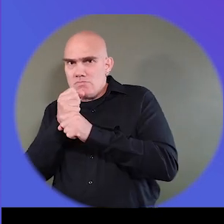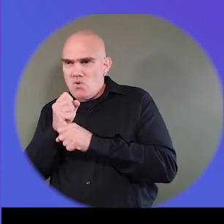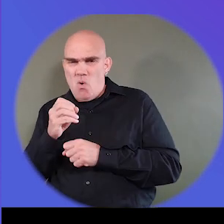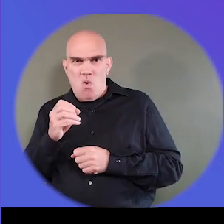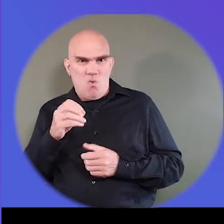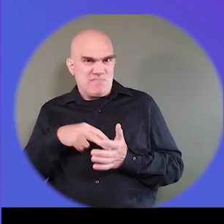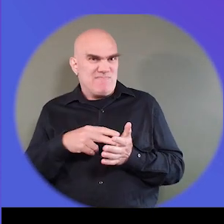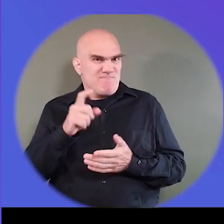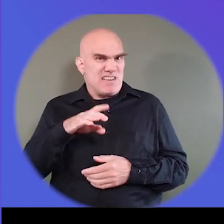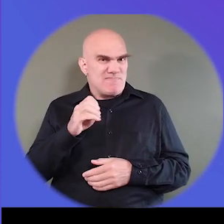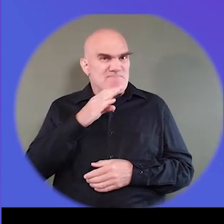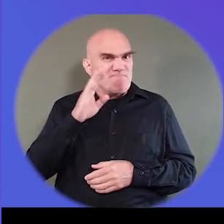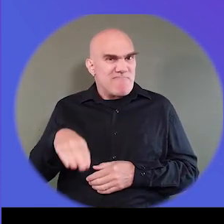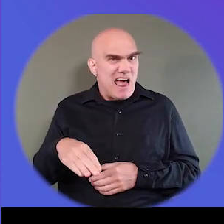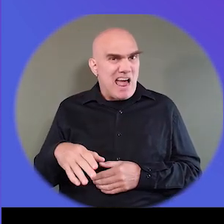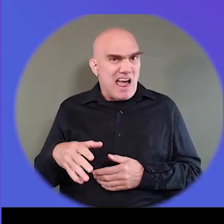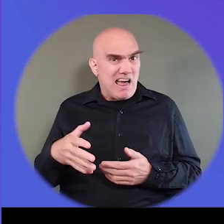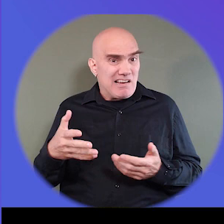must be bad.